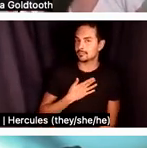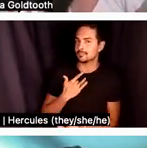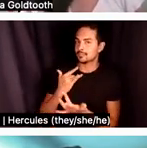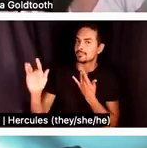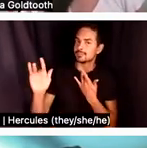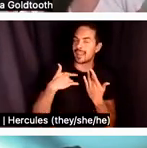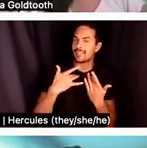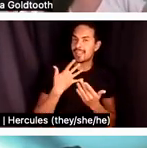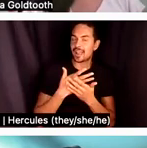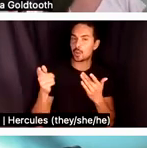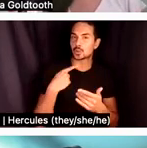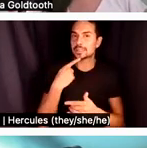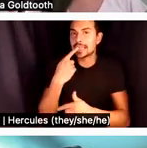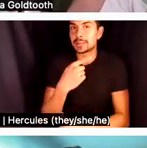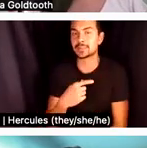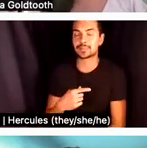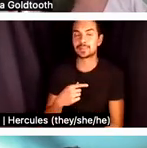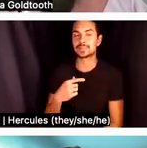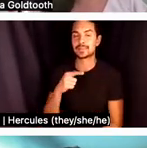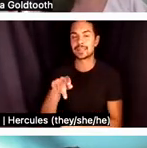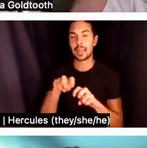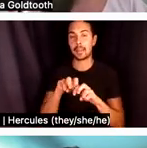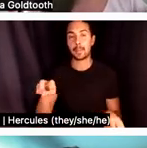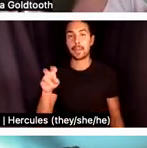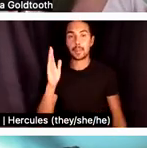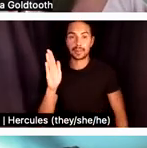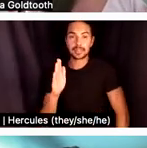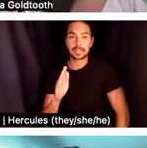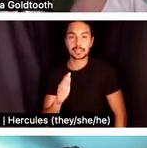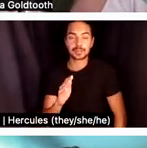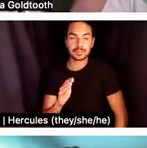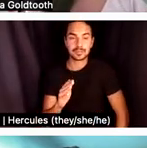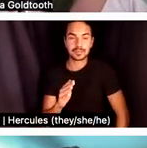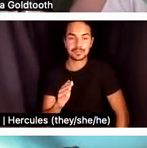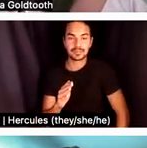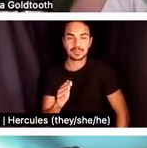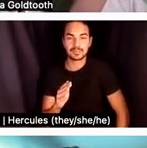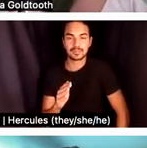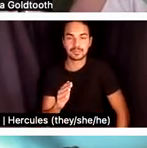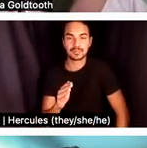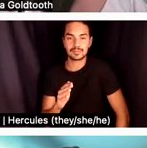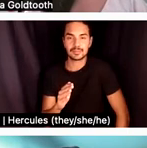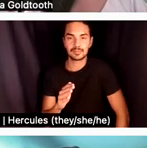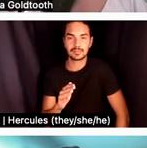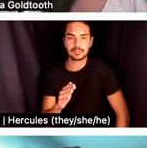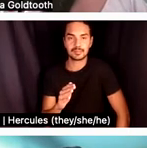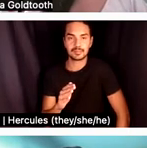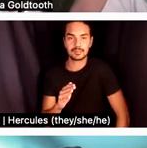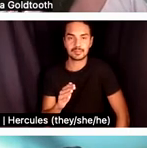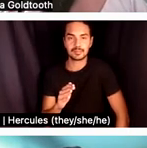even within this panel presentation, there's like different it's